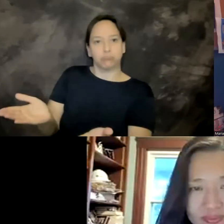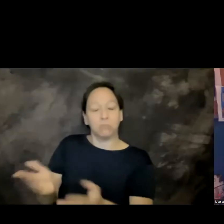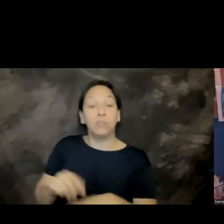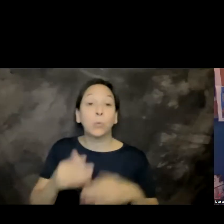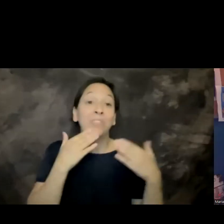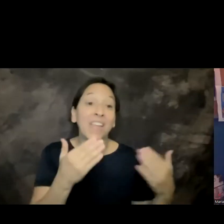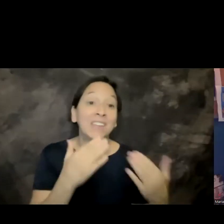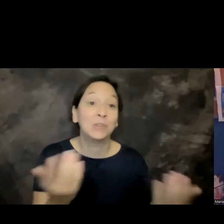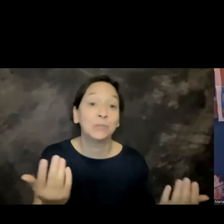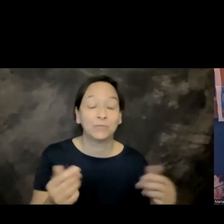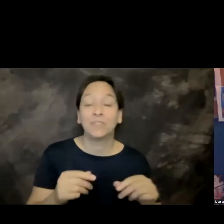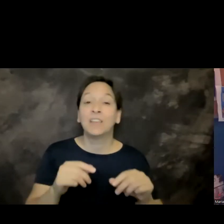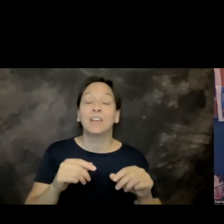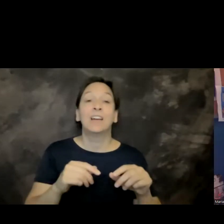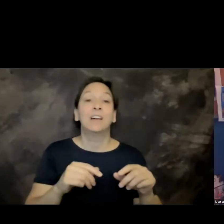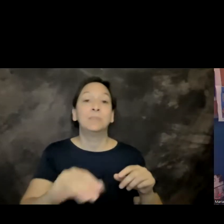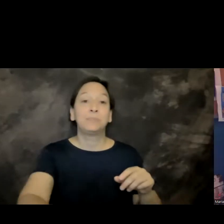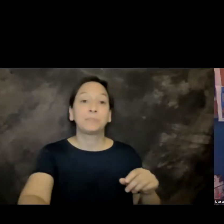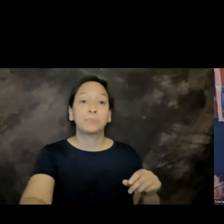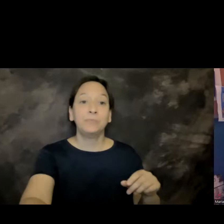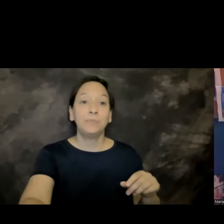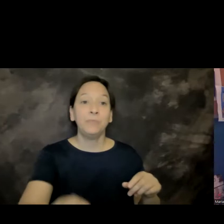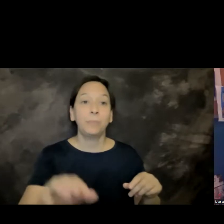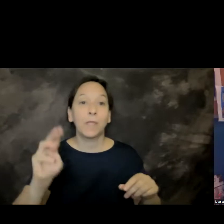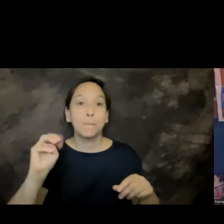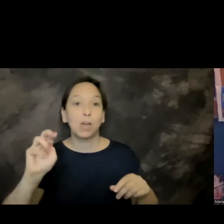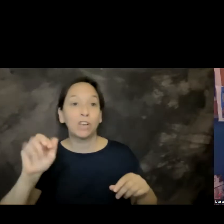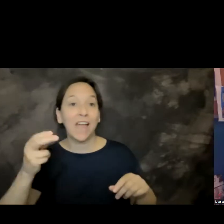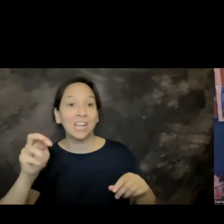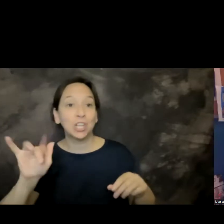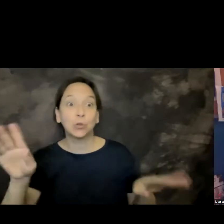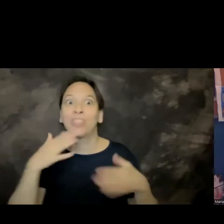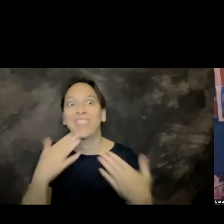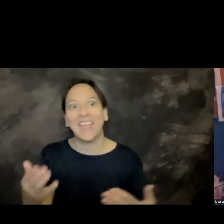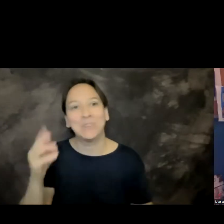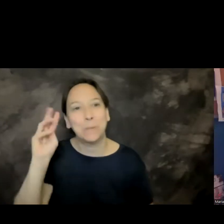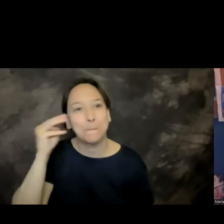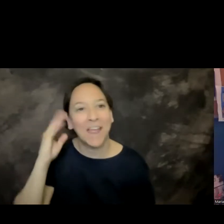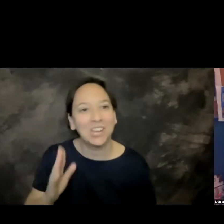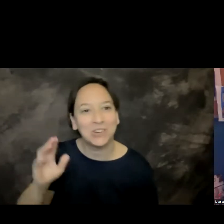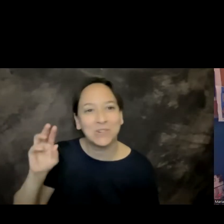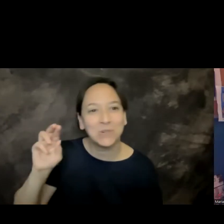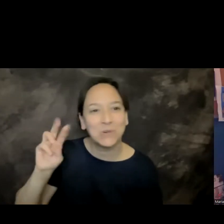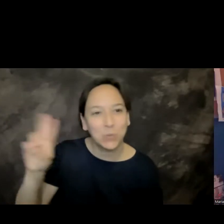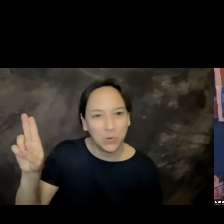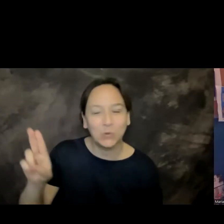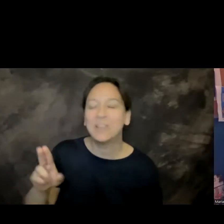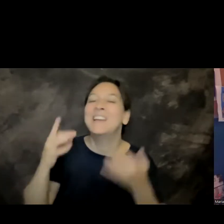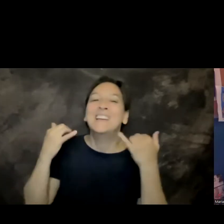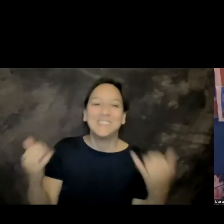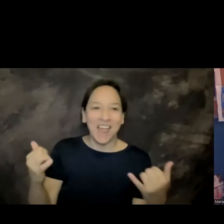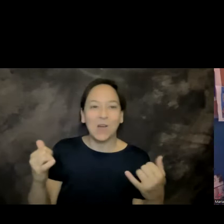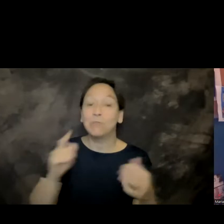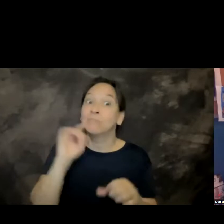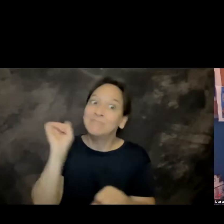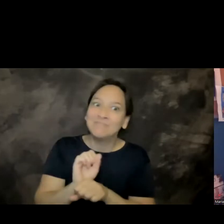Thank you, Mayor Wu. All right, for our real guest of honor, as Mayor Wu said, I'll kick it